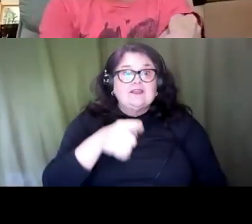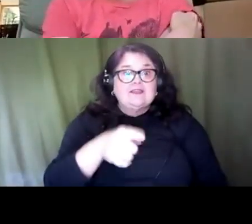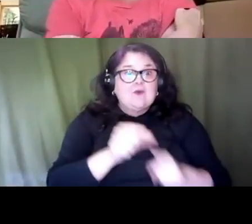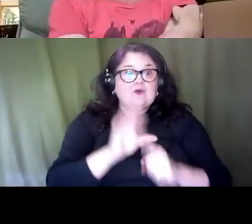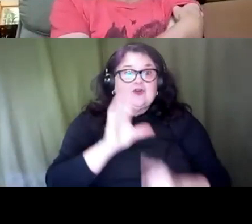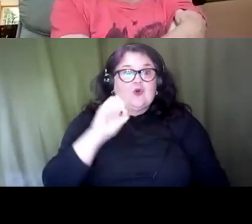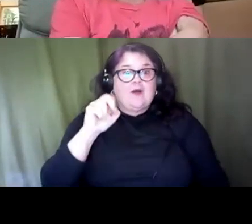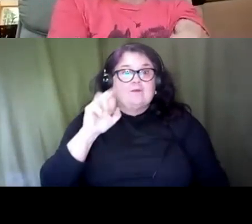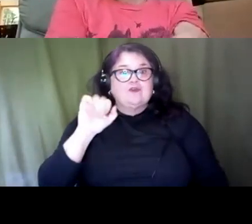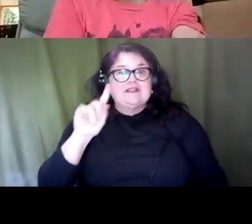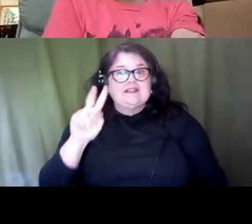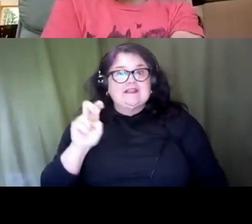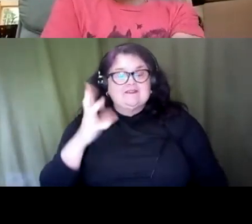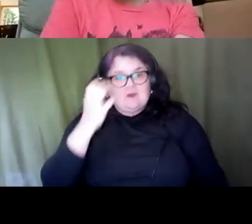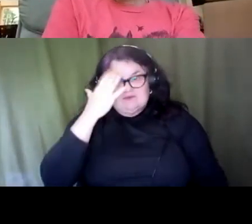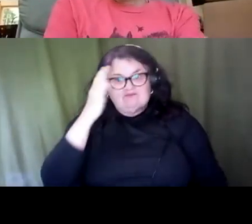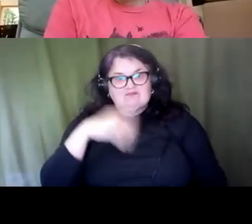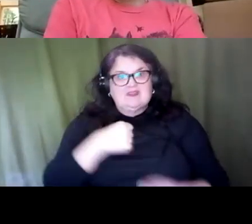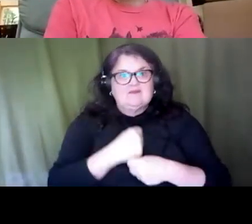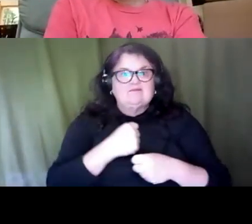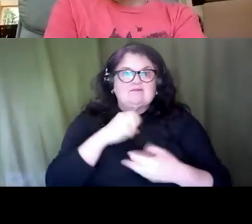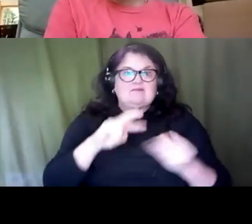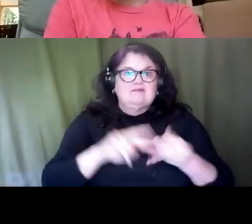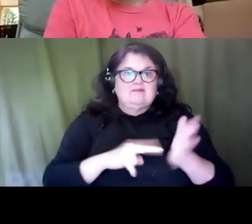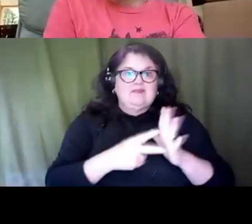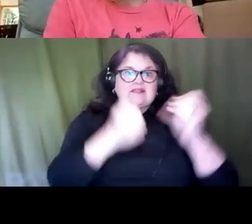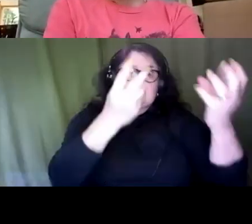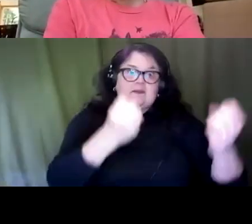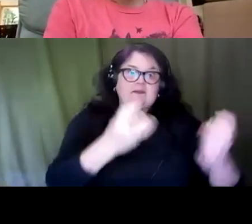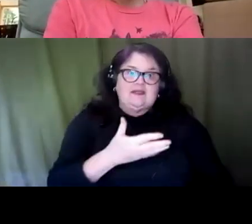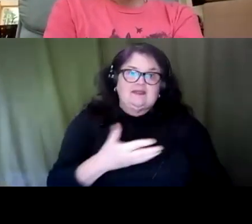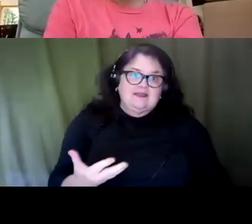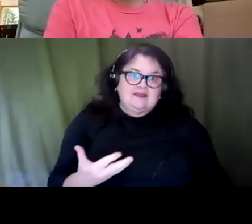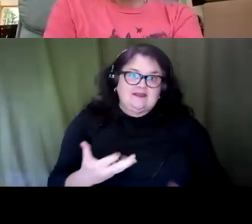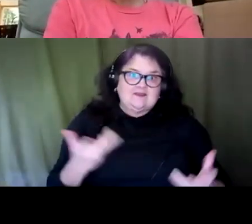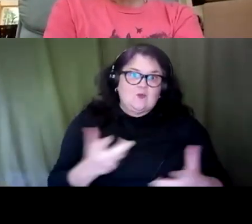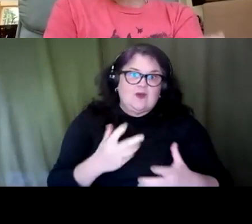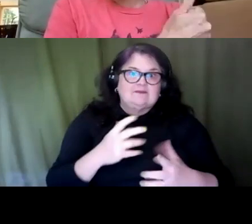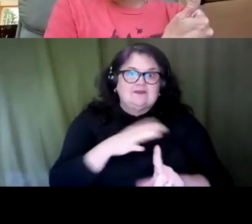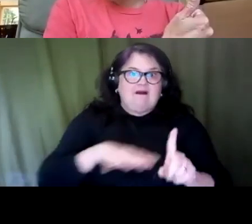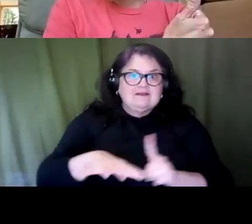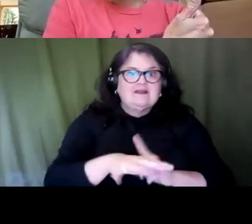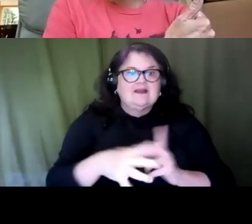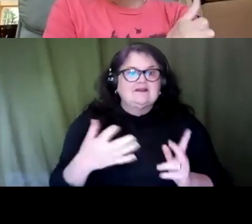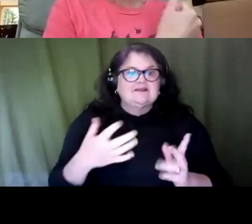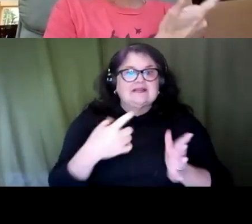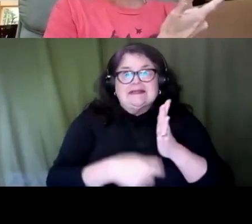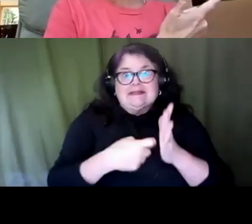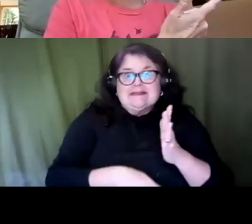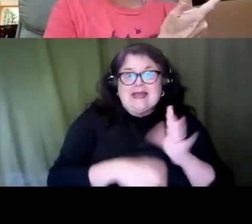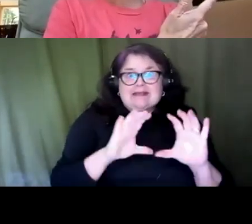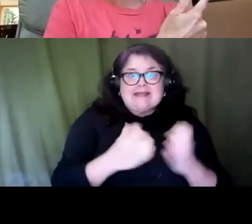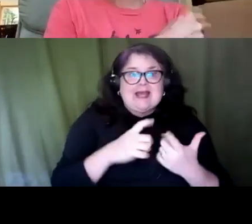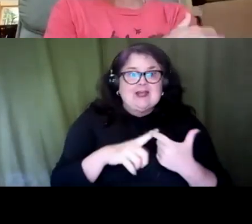cooperative, I just want to acknowledge that it means a lot of things depending on who's saying it and in what context. Cooperatives are a tax category, they're a type